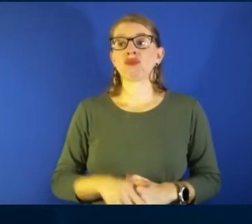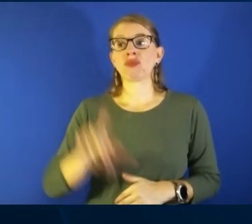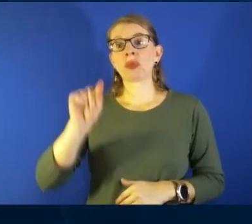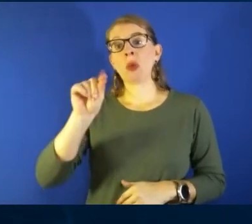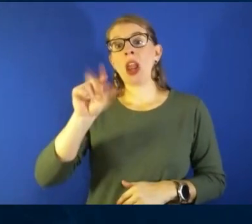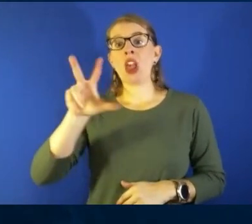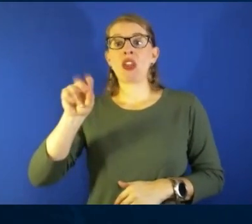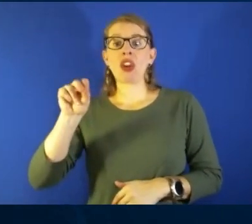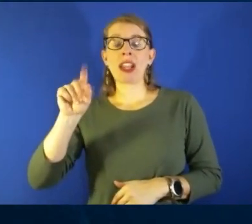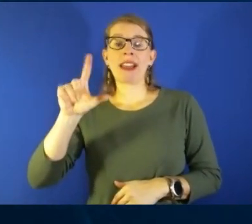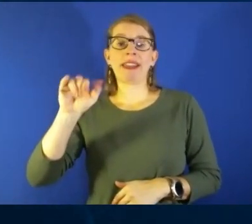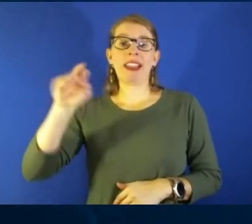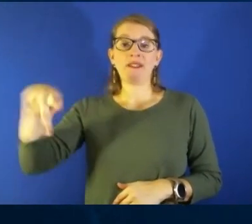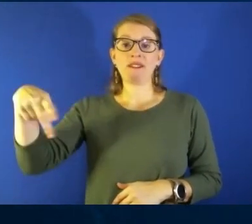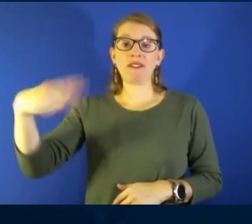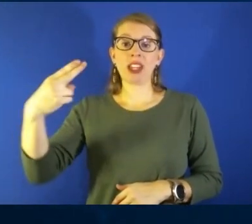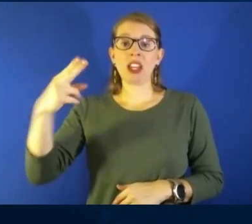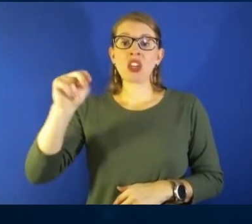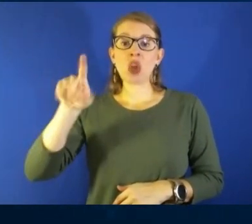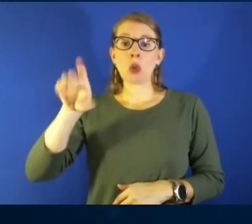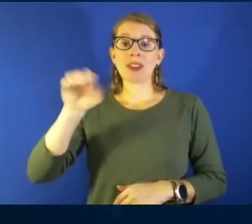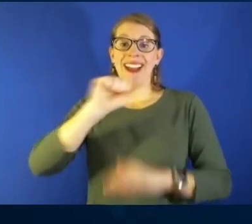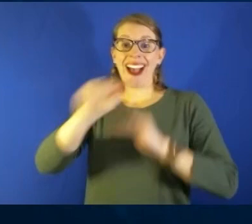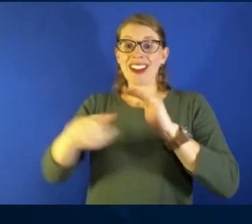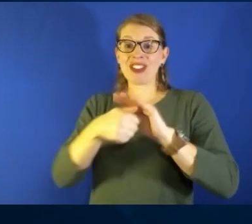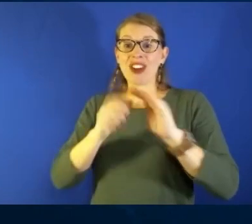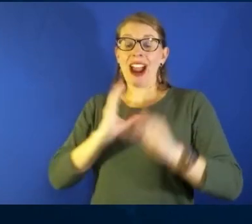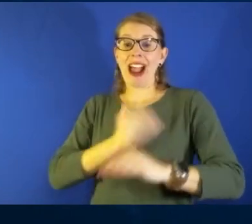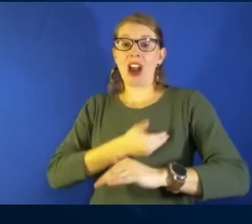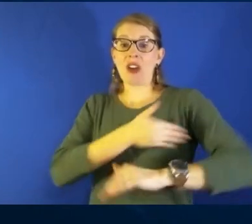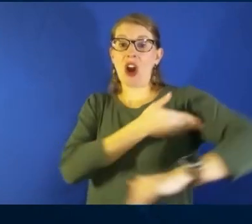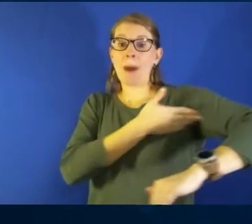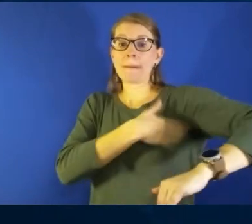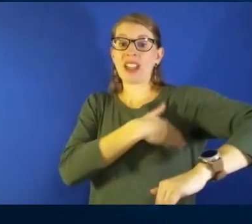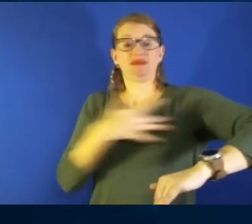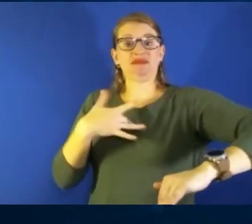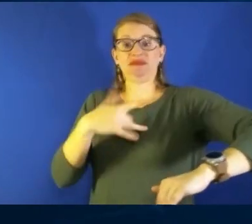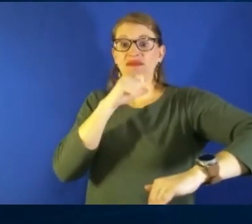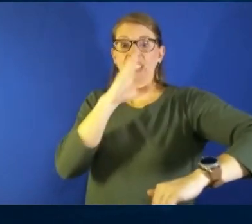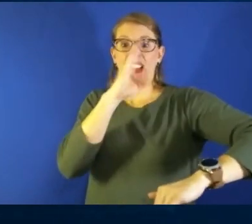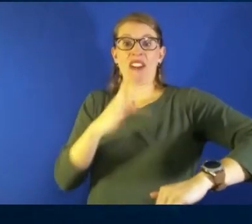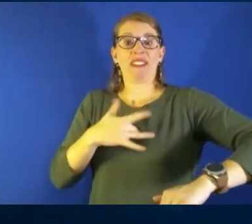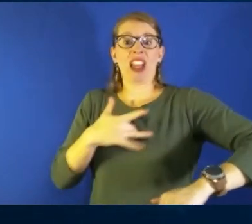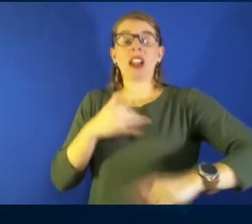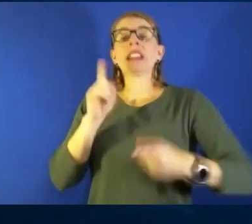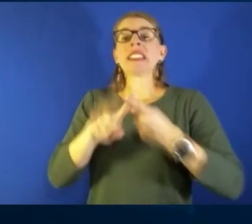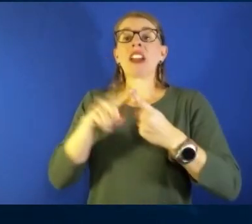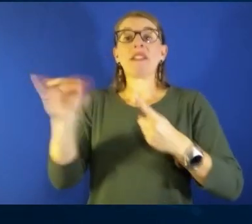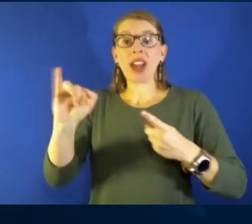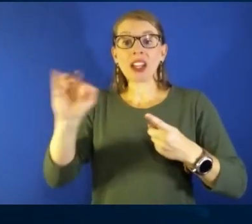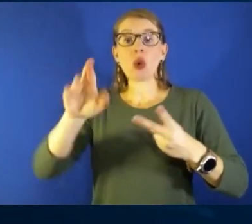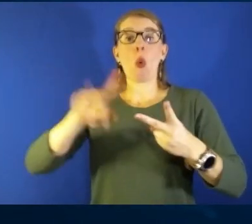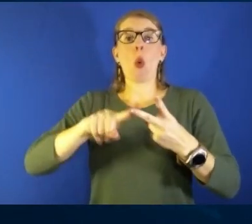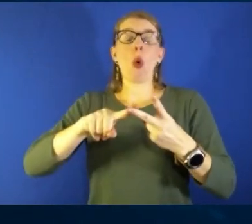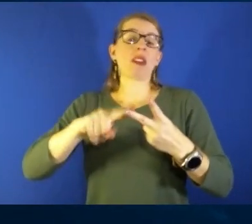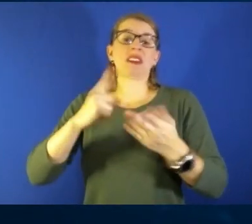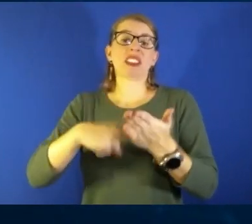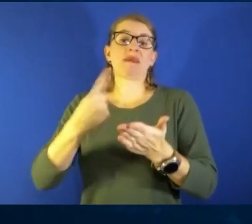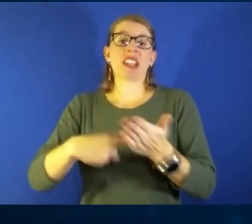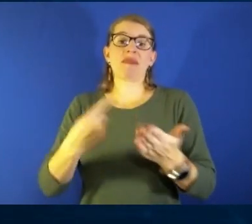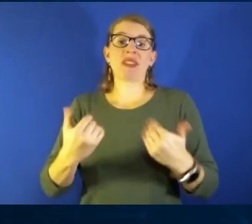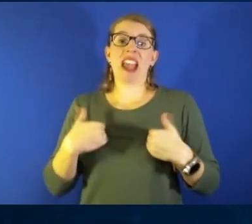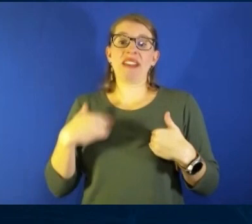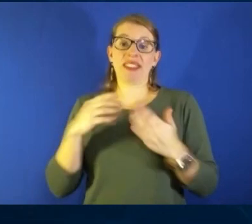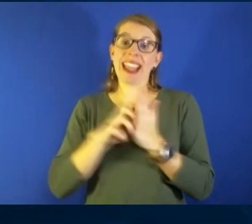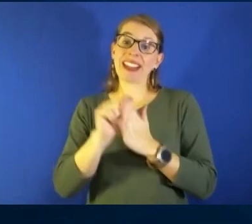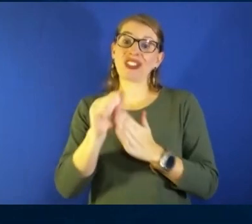lymph nodes under our armpit, and most of us never feel them until they get either infected or sometimes have, cancer in